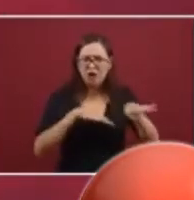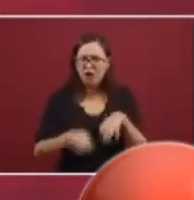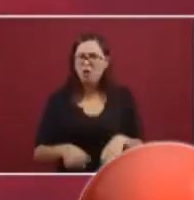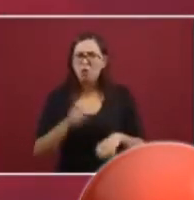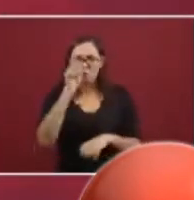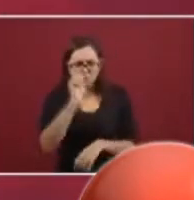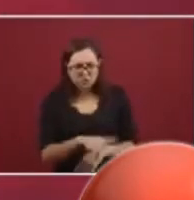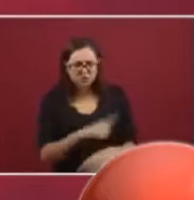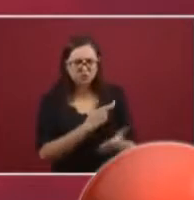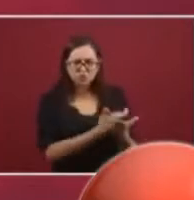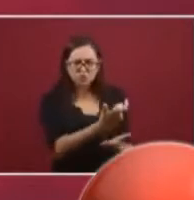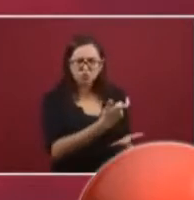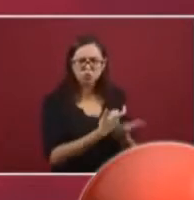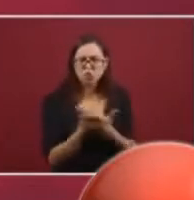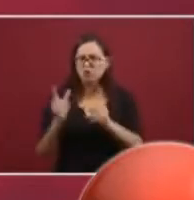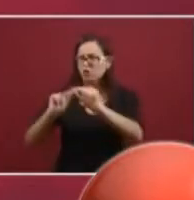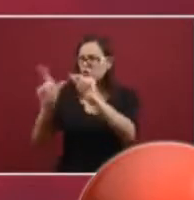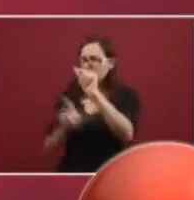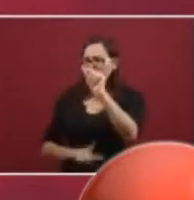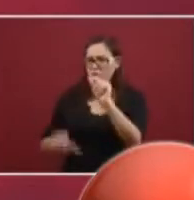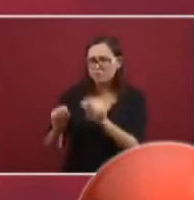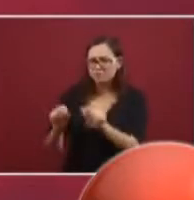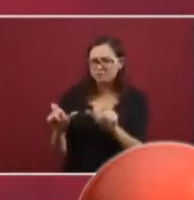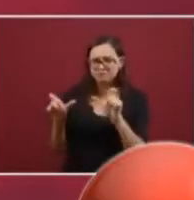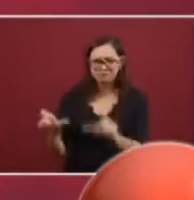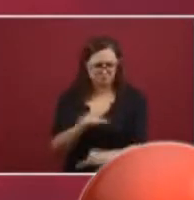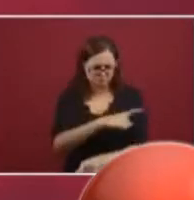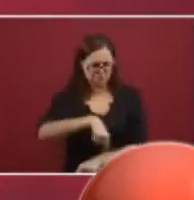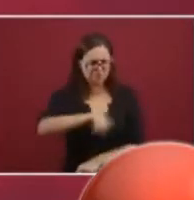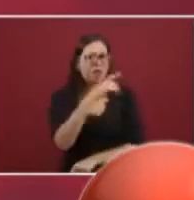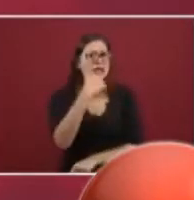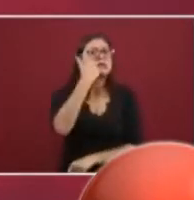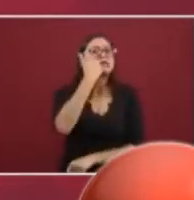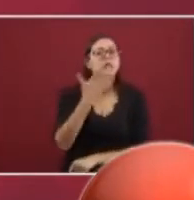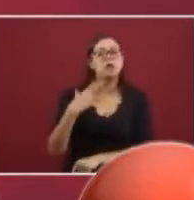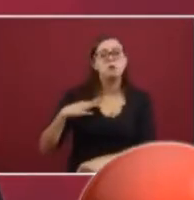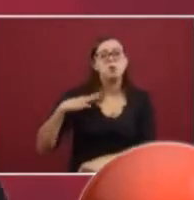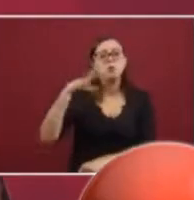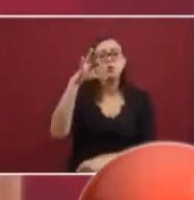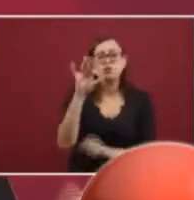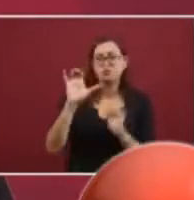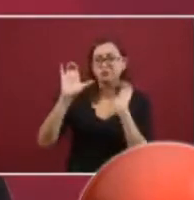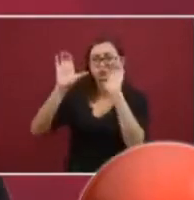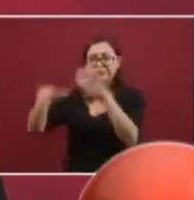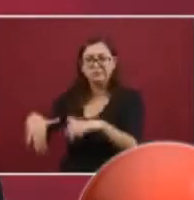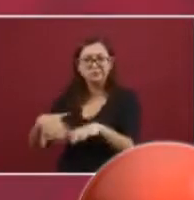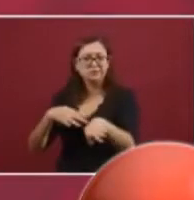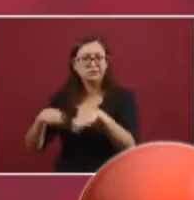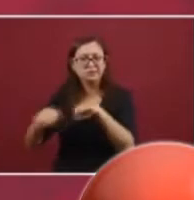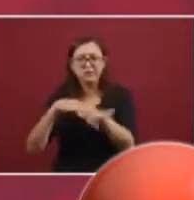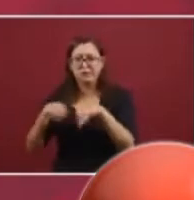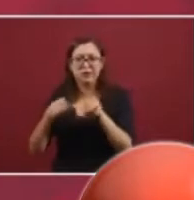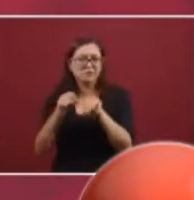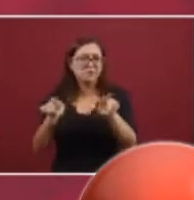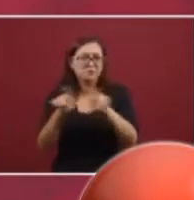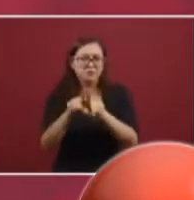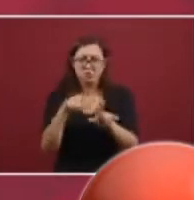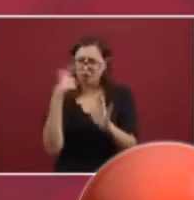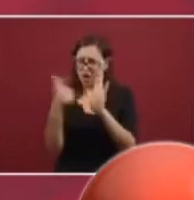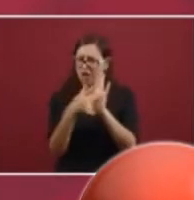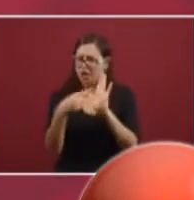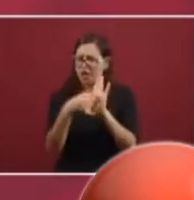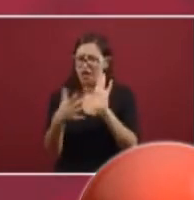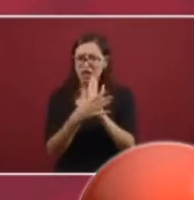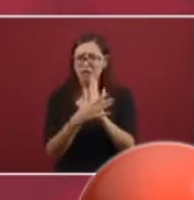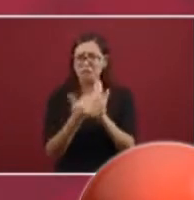And to go into the National Guard is going to be voluntary. Está establecido en la ley. It's